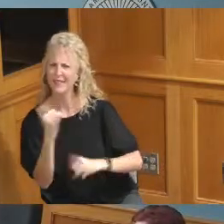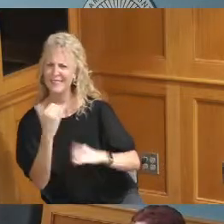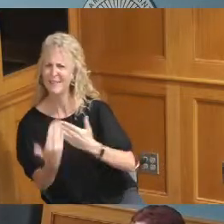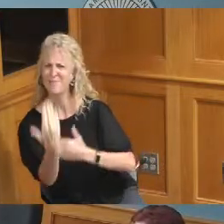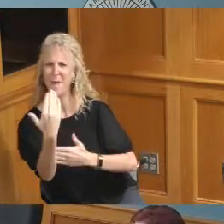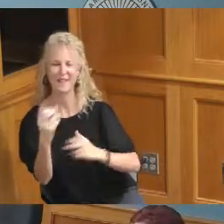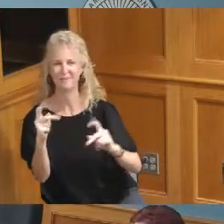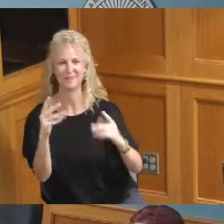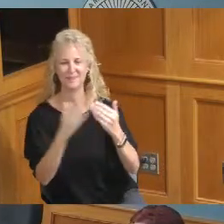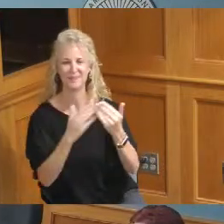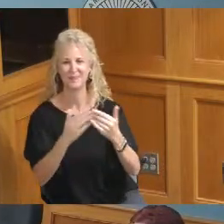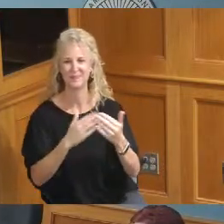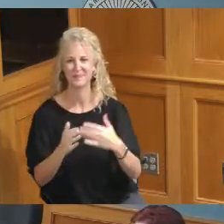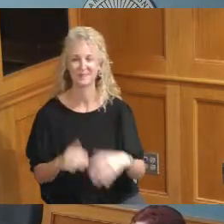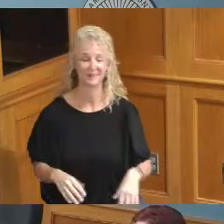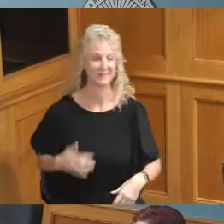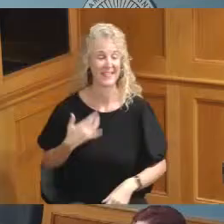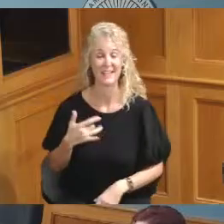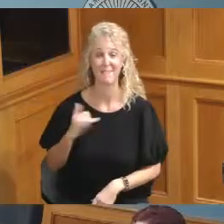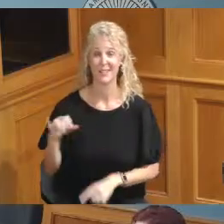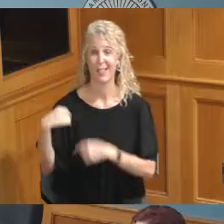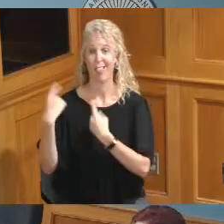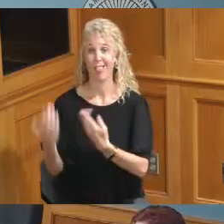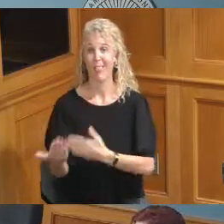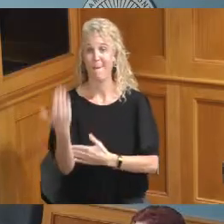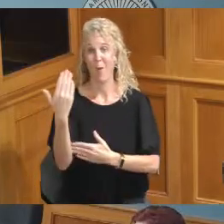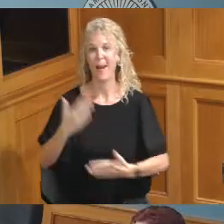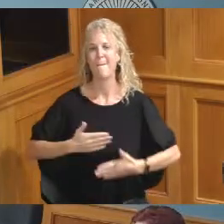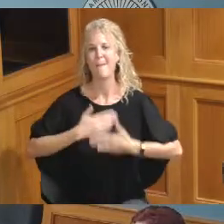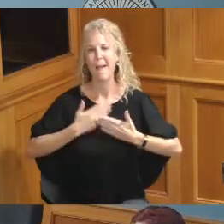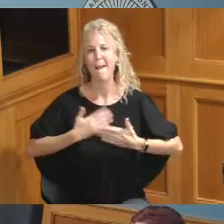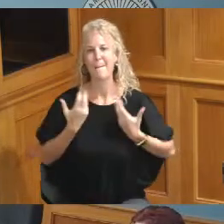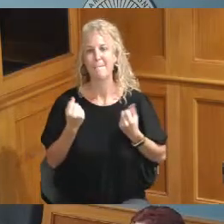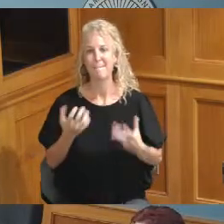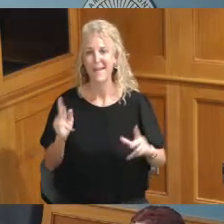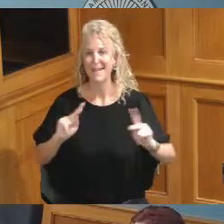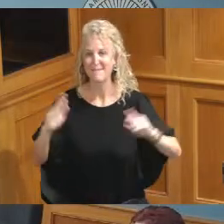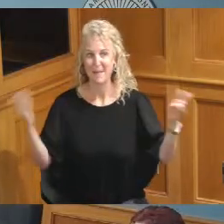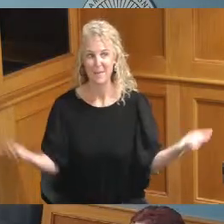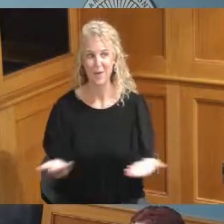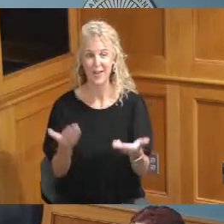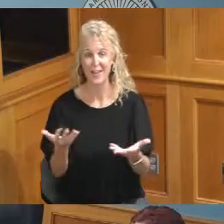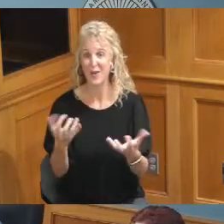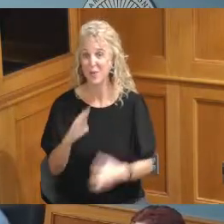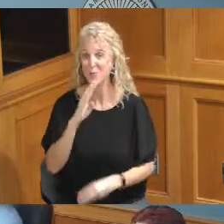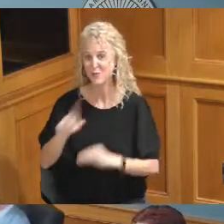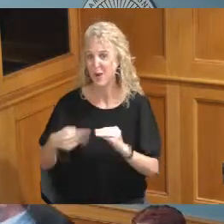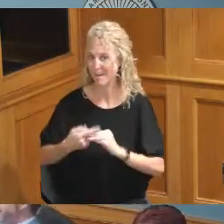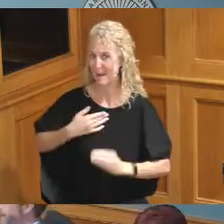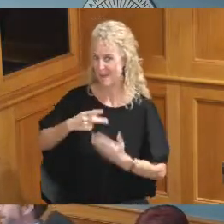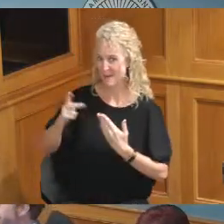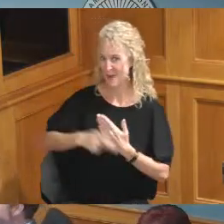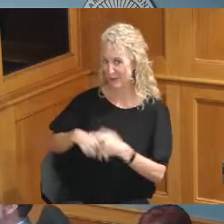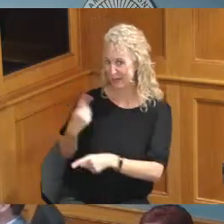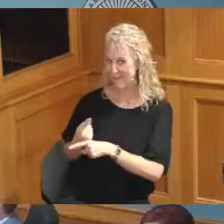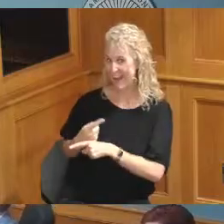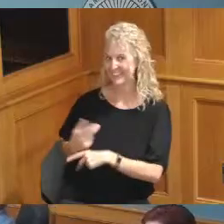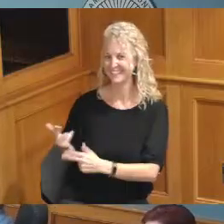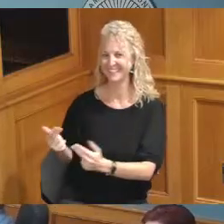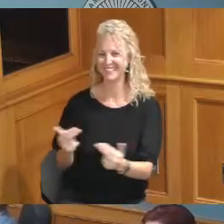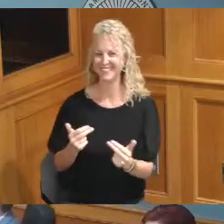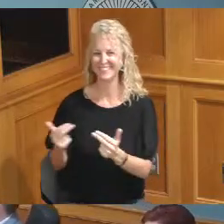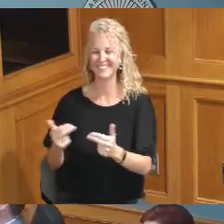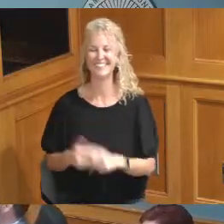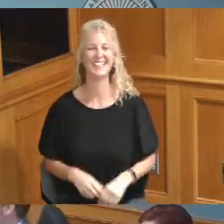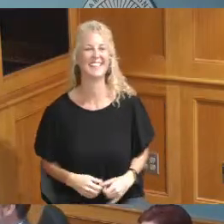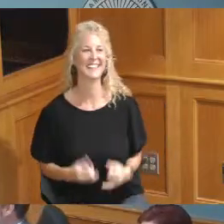morning, everyone. It's been a long morning already. I'm so glad so many members of the press are here to talk about America 250. We are